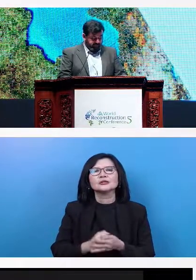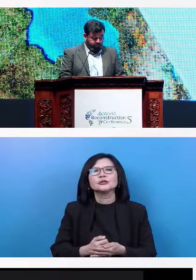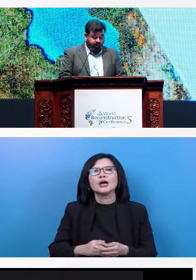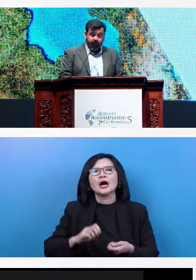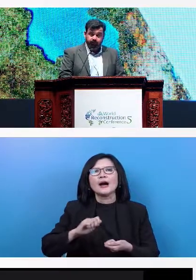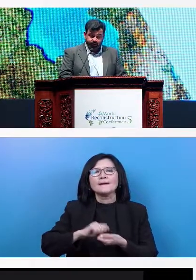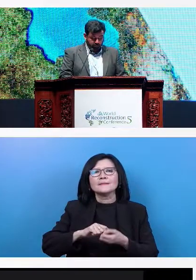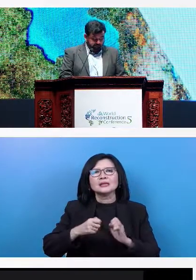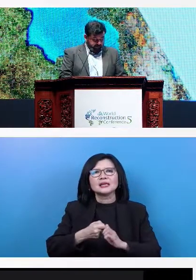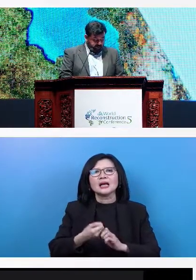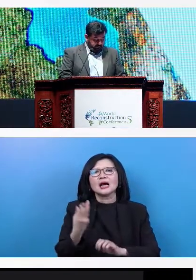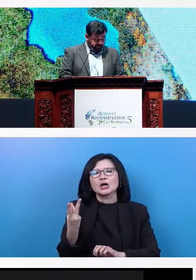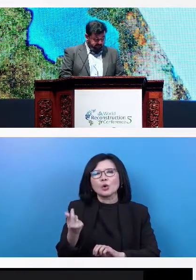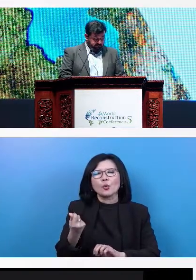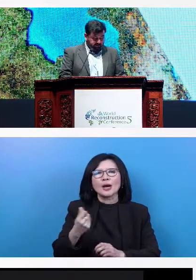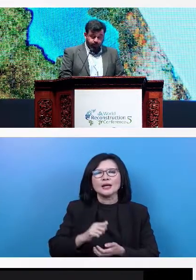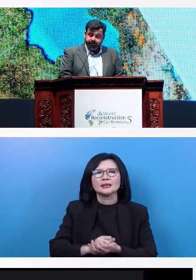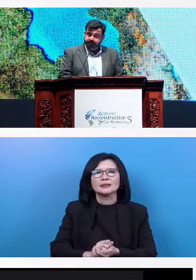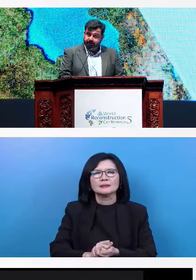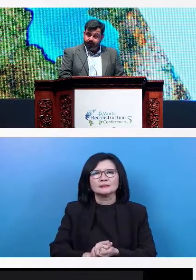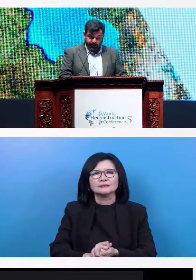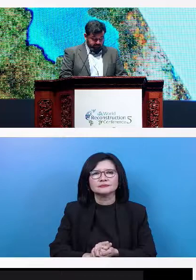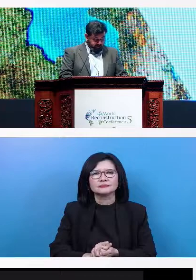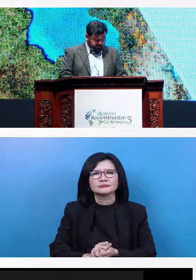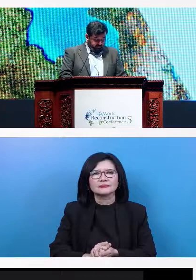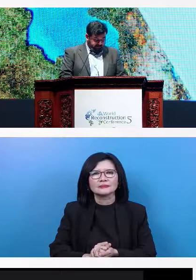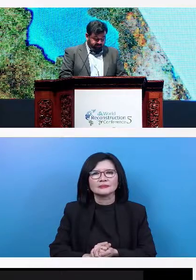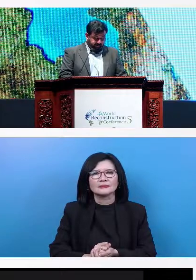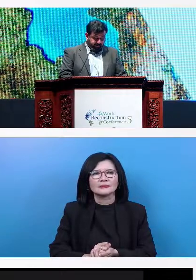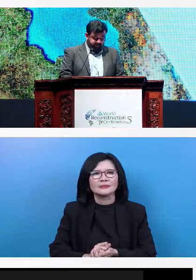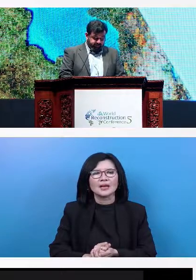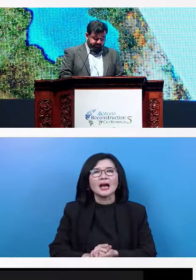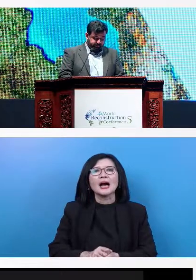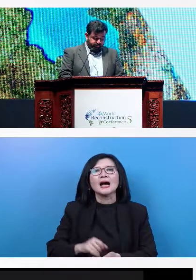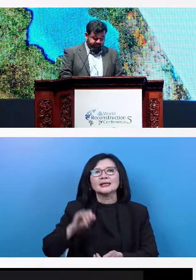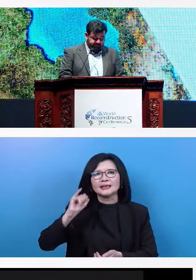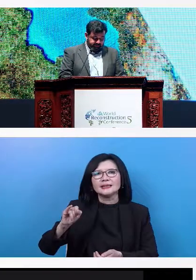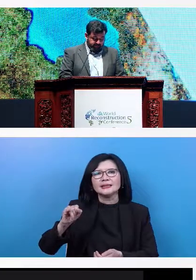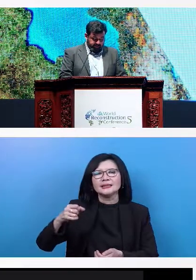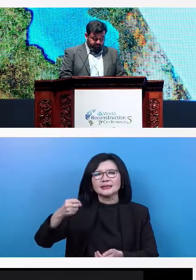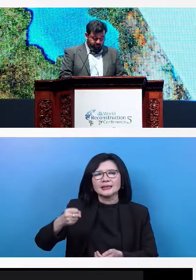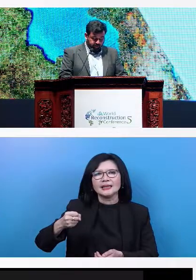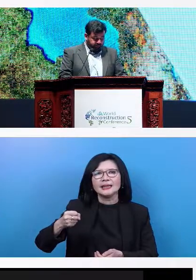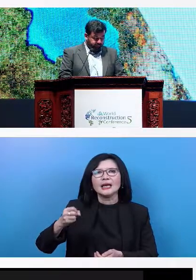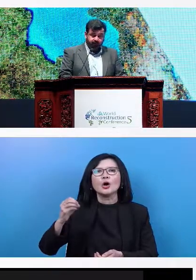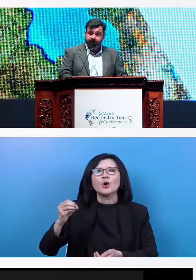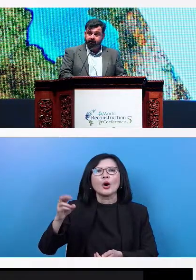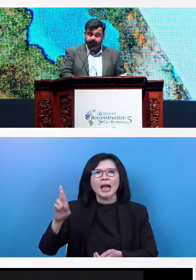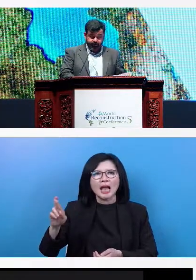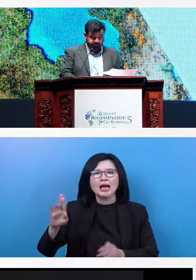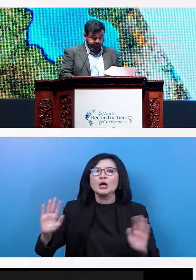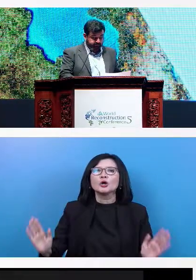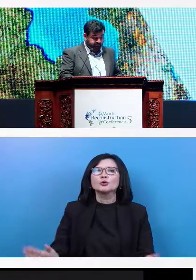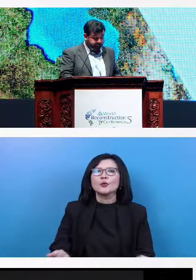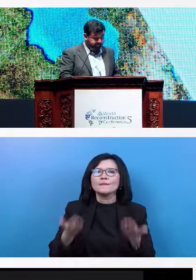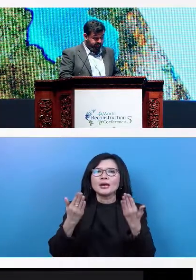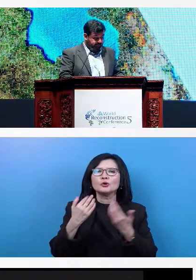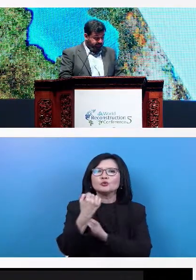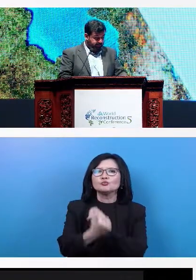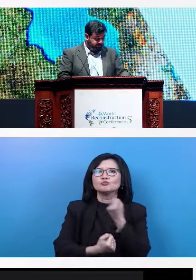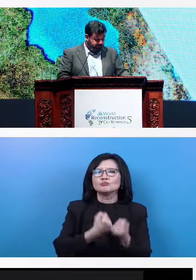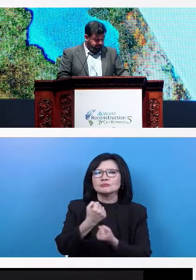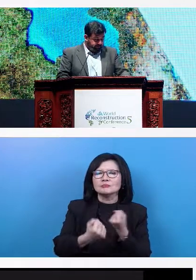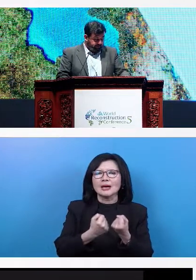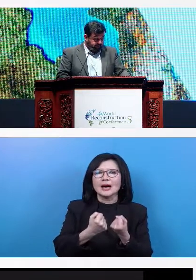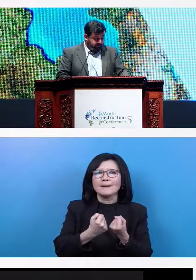who has been working with UNDRR and OECD on developing a resilient stress testing model for critical infrastructure.